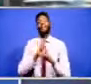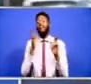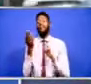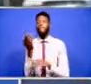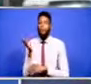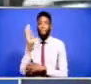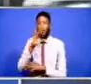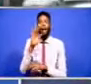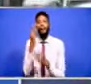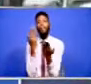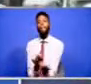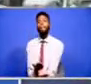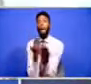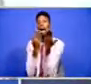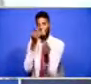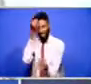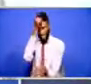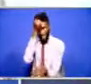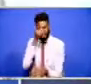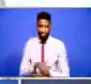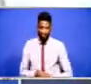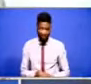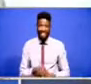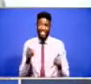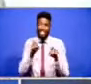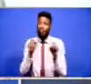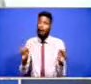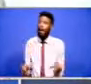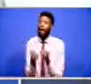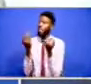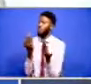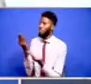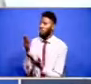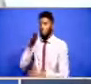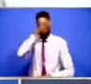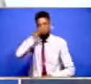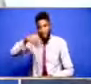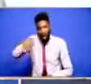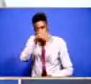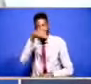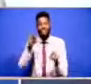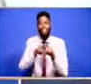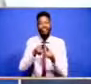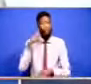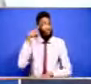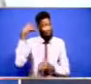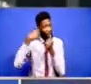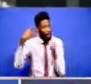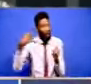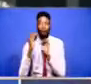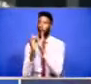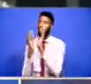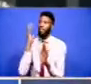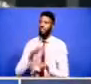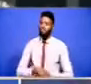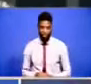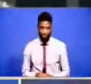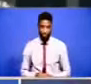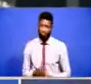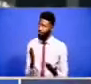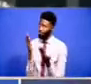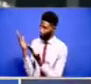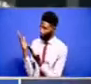Saturday's travel ban reprieve. The same script at both the Marsh and Dreamline Bus Company's offices. The operators, while loading the